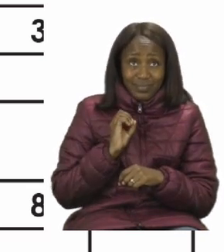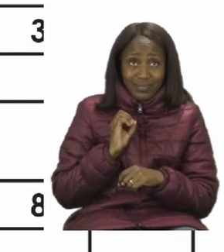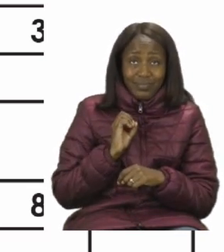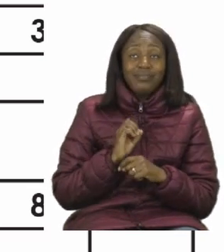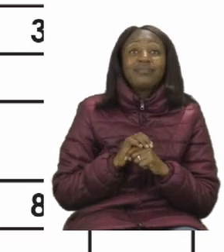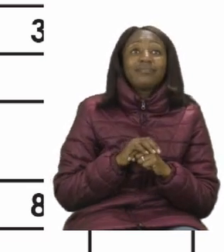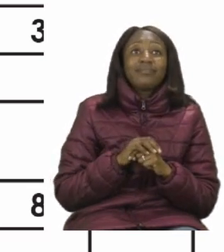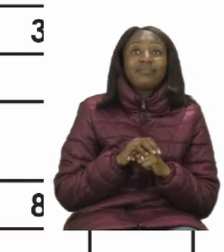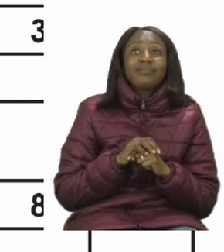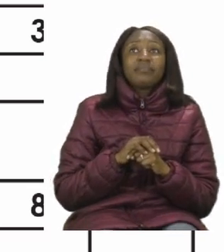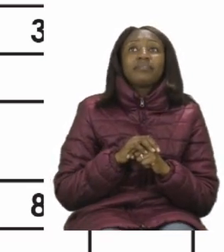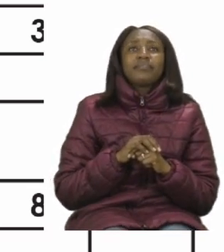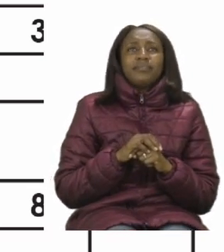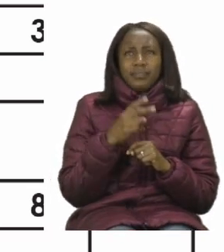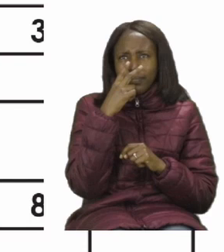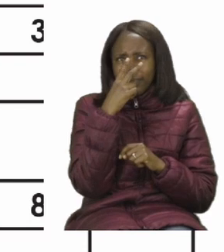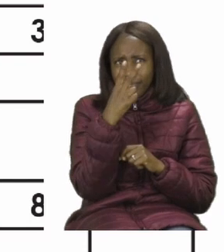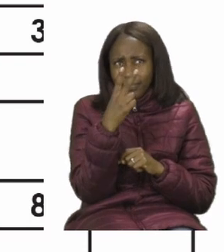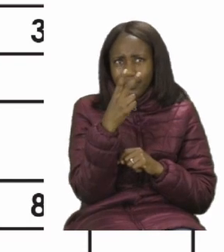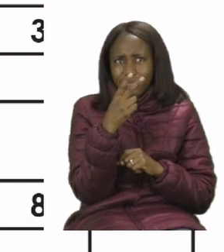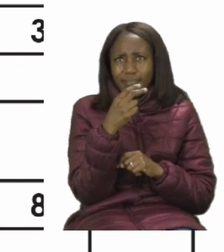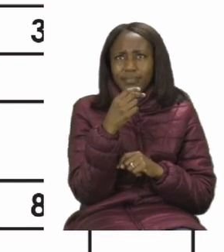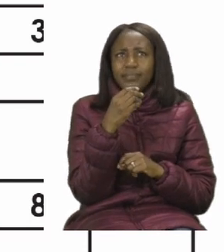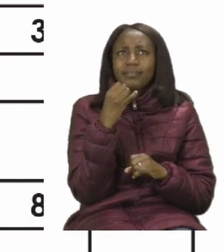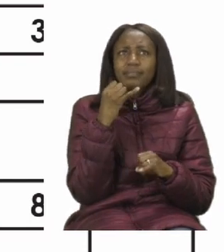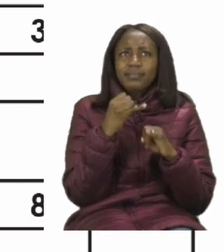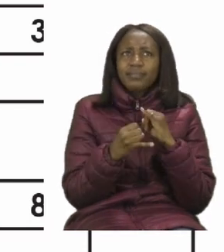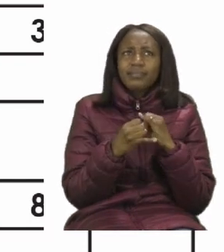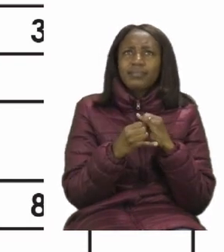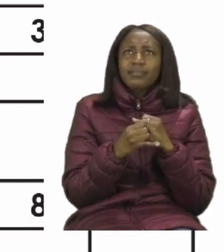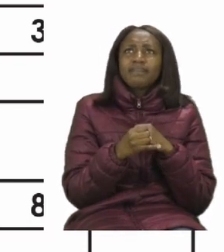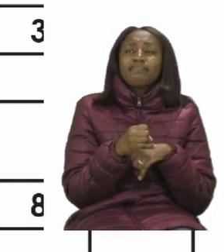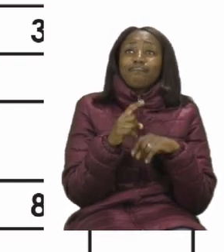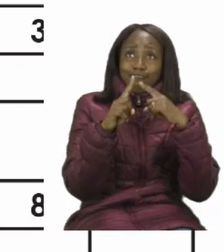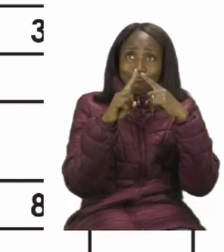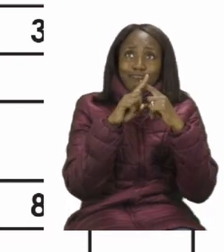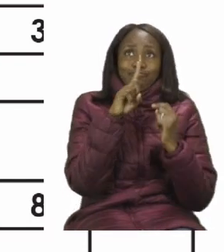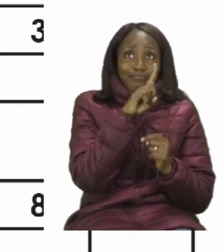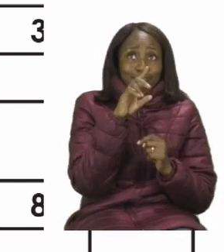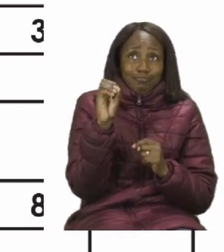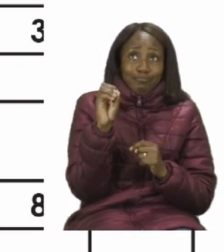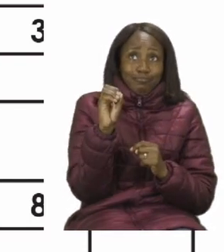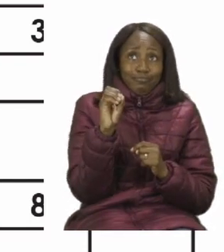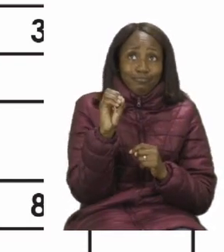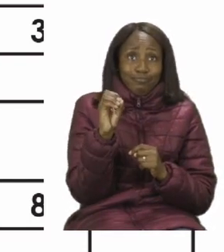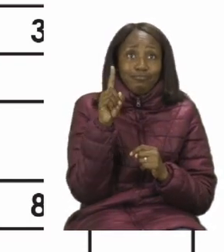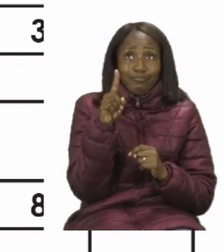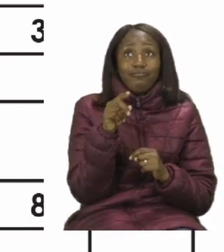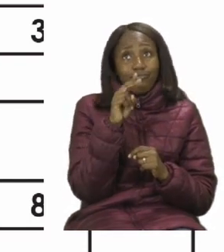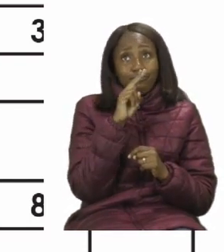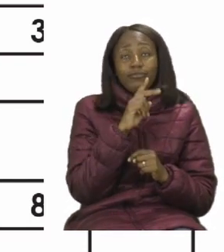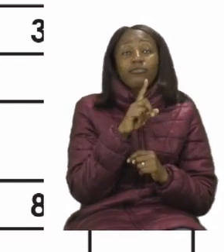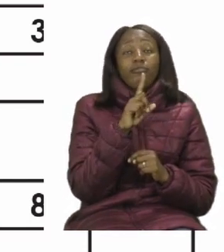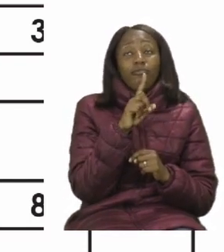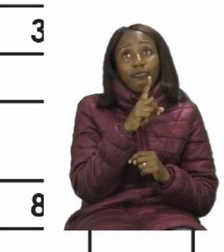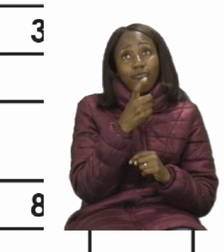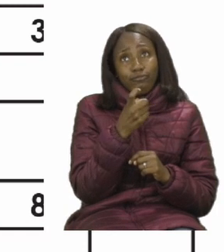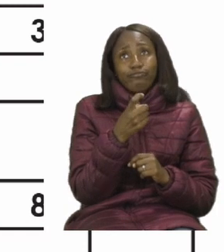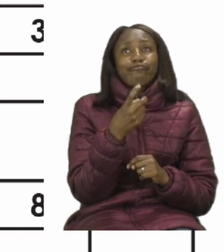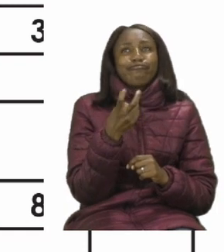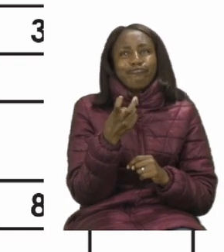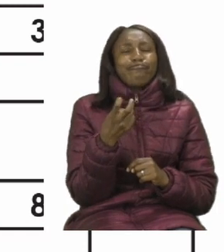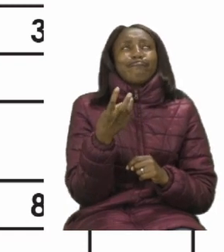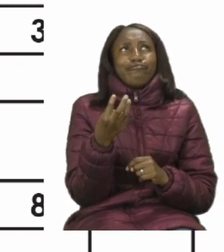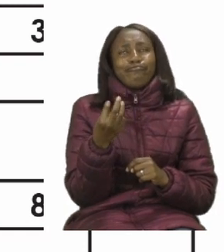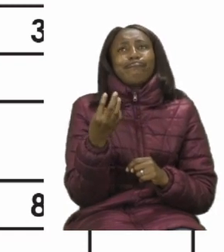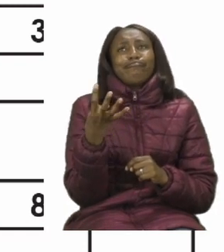the multiplication table you can see for the last one is the 10 times table. They have given us an example, and so it is